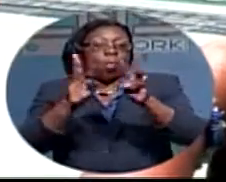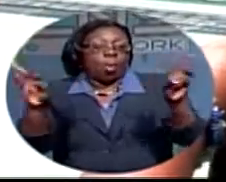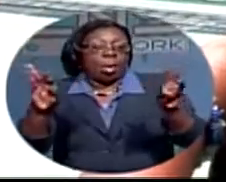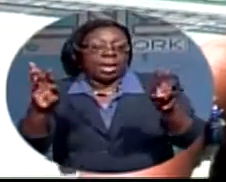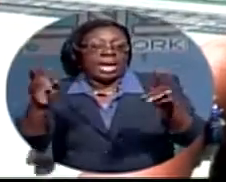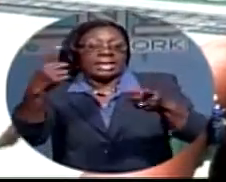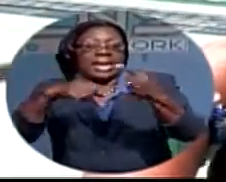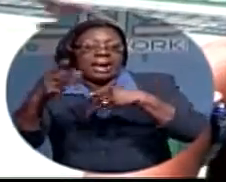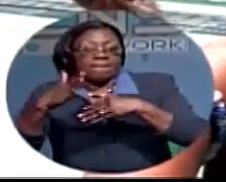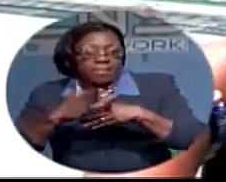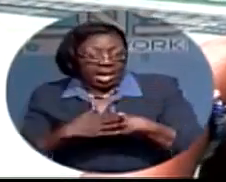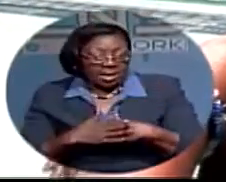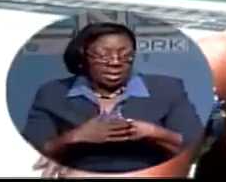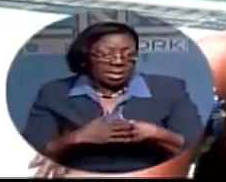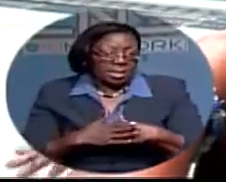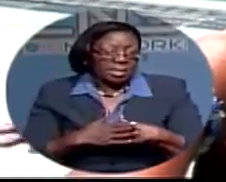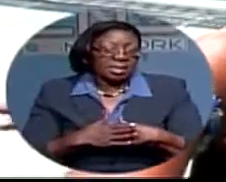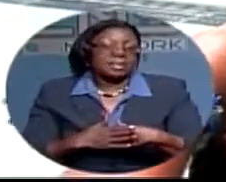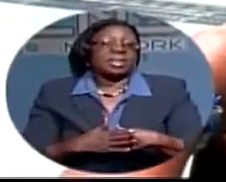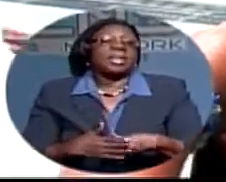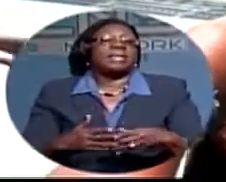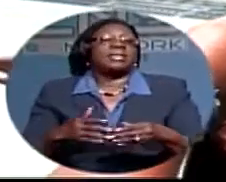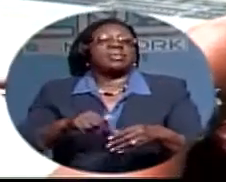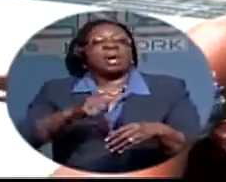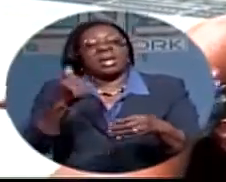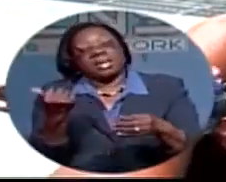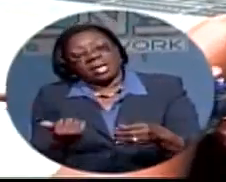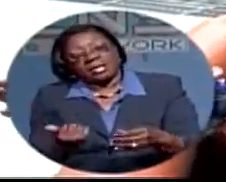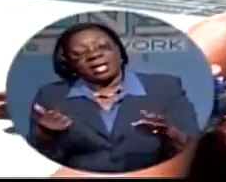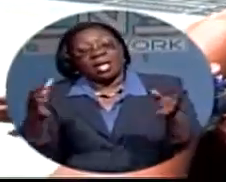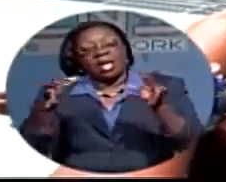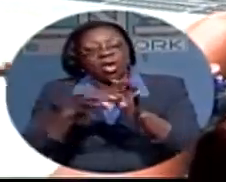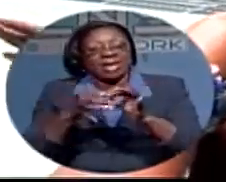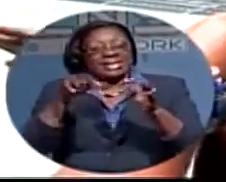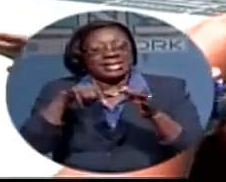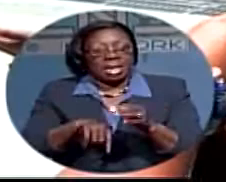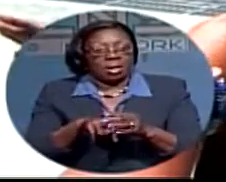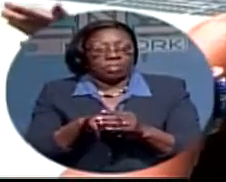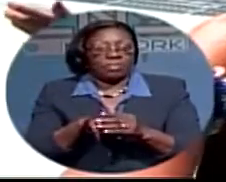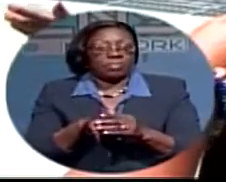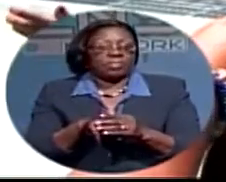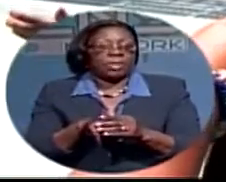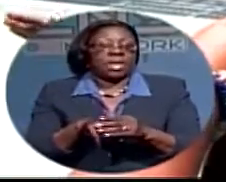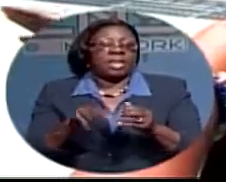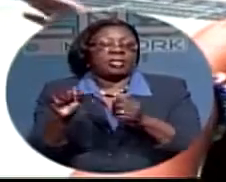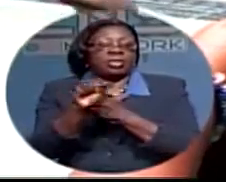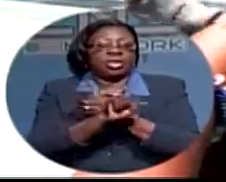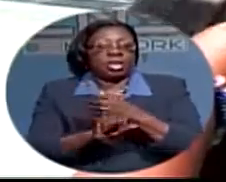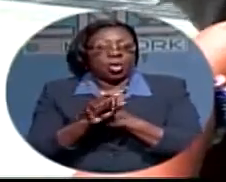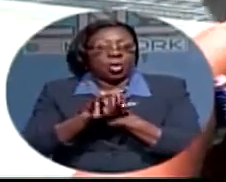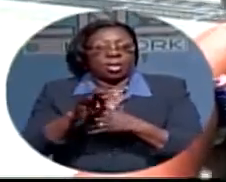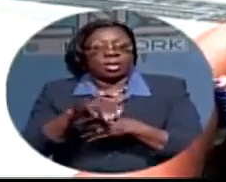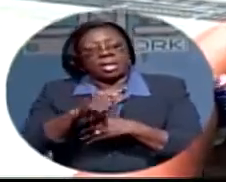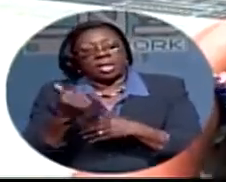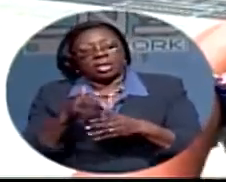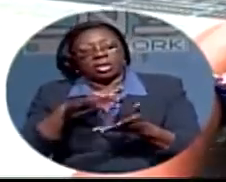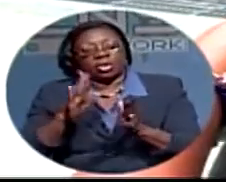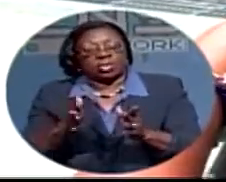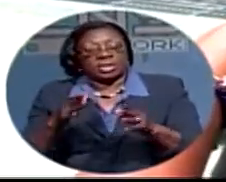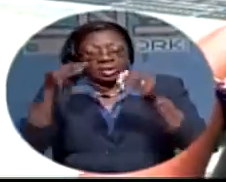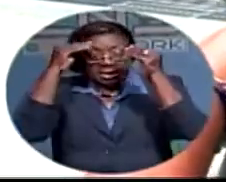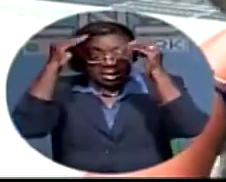returned. So we had to call for another lockdown to secure the safety of the children and the student, the teachers. And